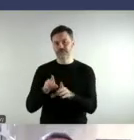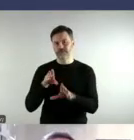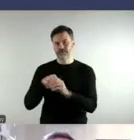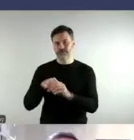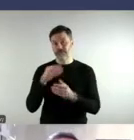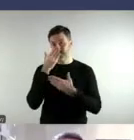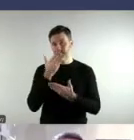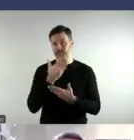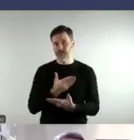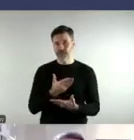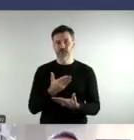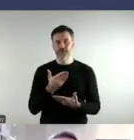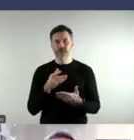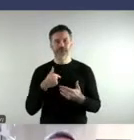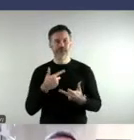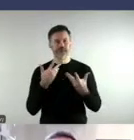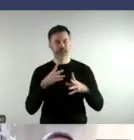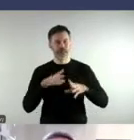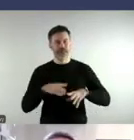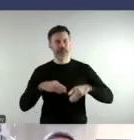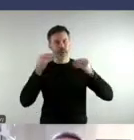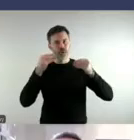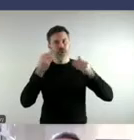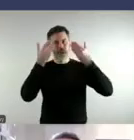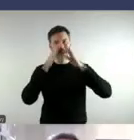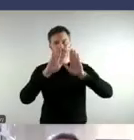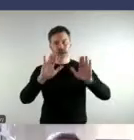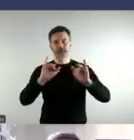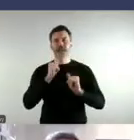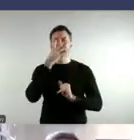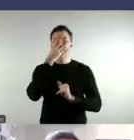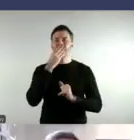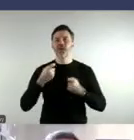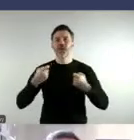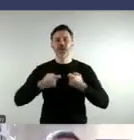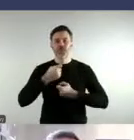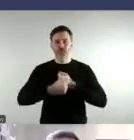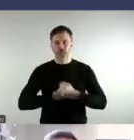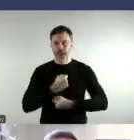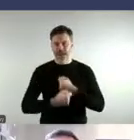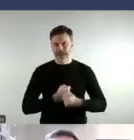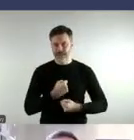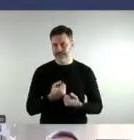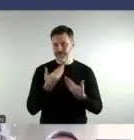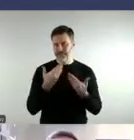people with the social economic problems or in the crisis of homelessness. So